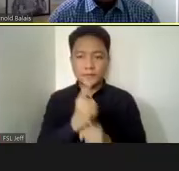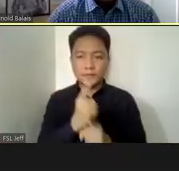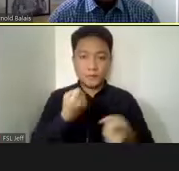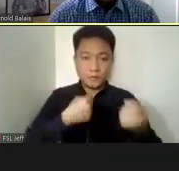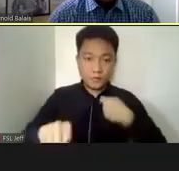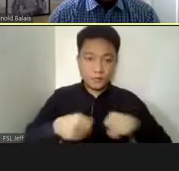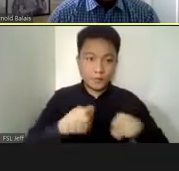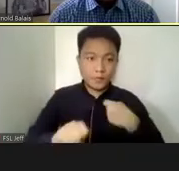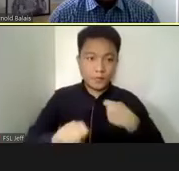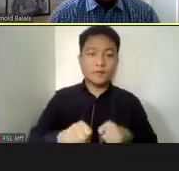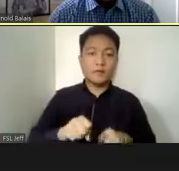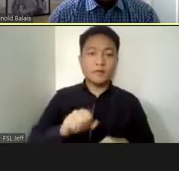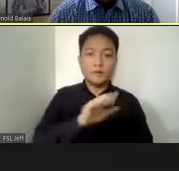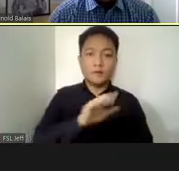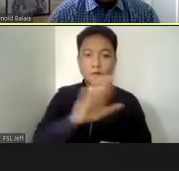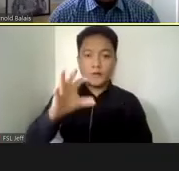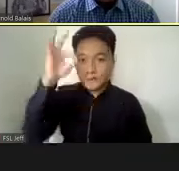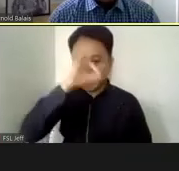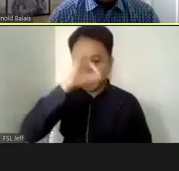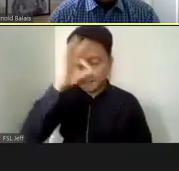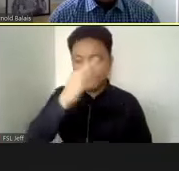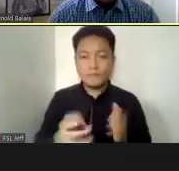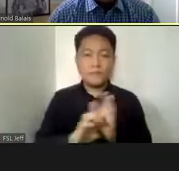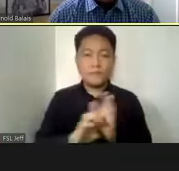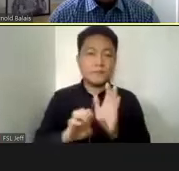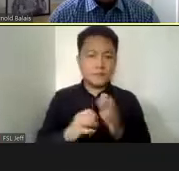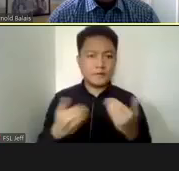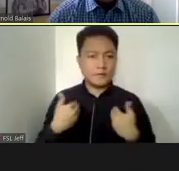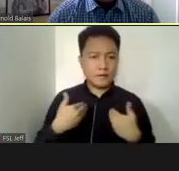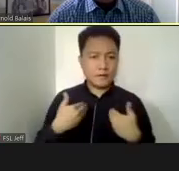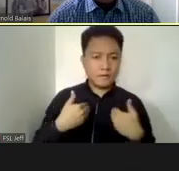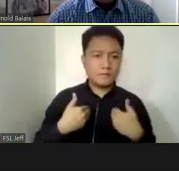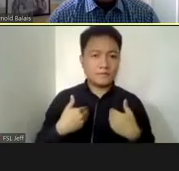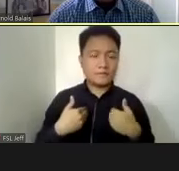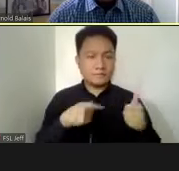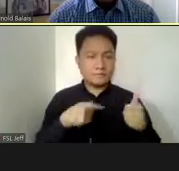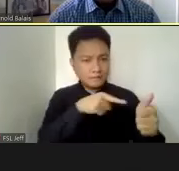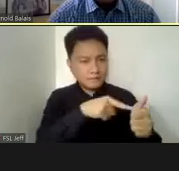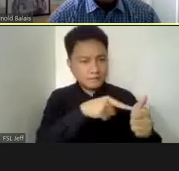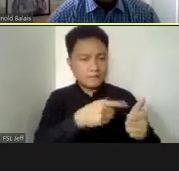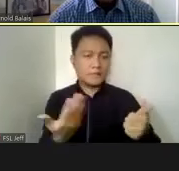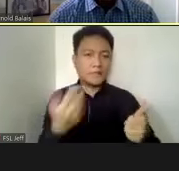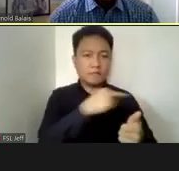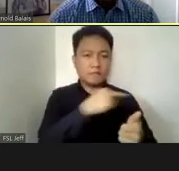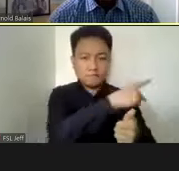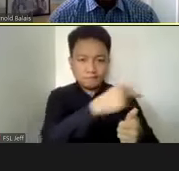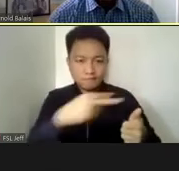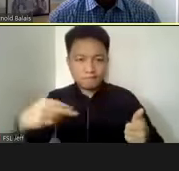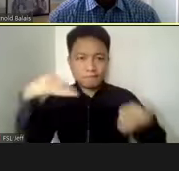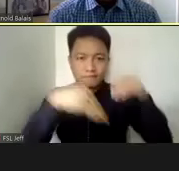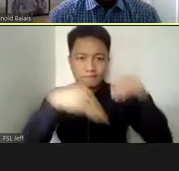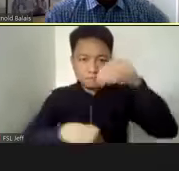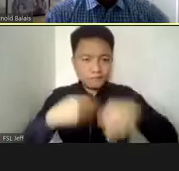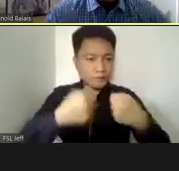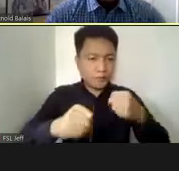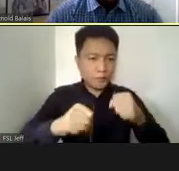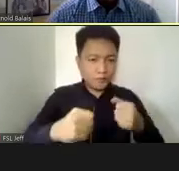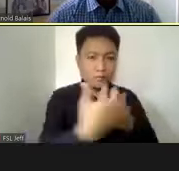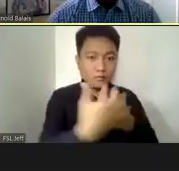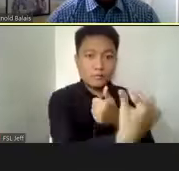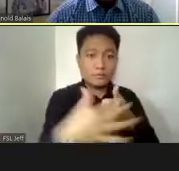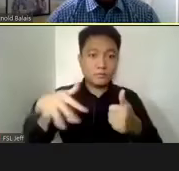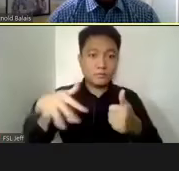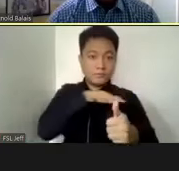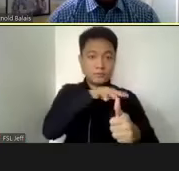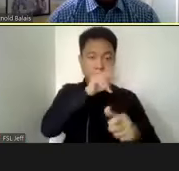whatever sports na ginagawa namin, nakaka-boost yan ng moral mo eh. Na alam mo na pinagdadasal ka nila, they're cheering for you kahit nasa